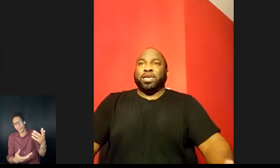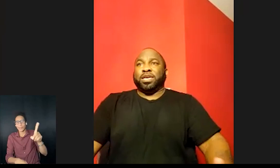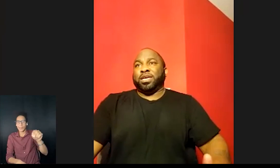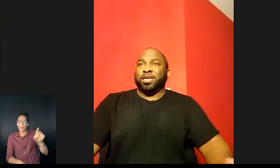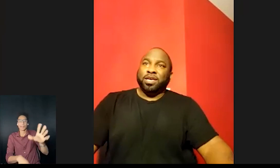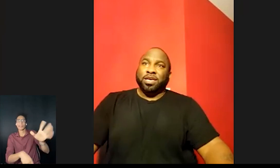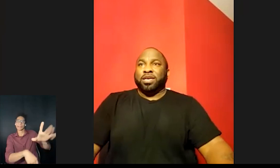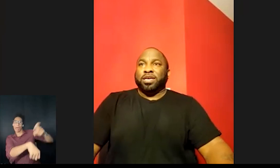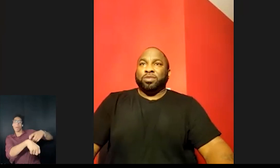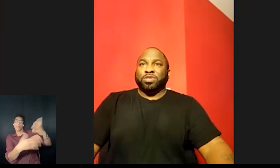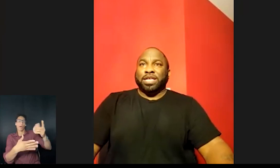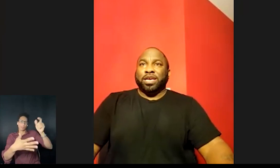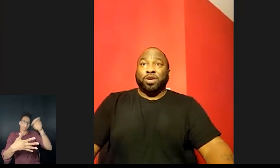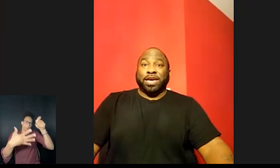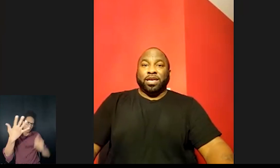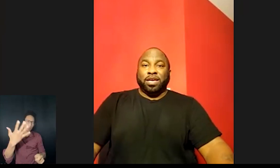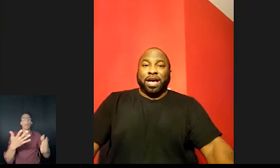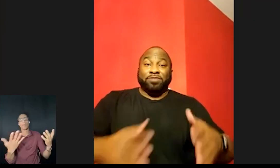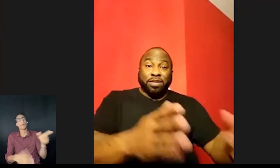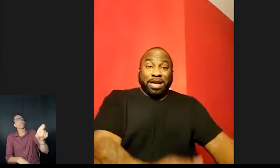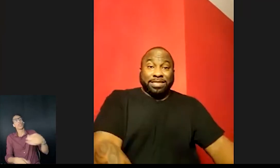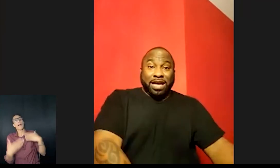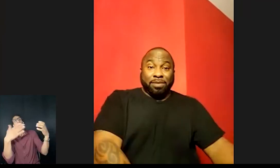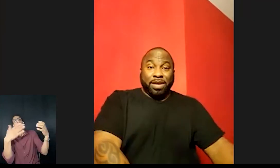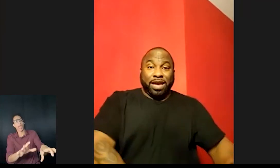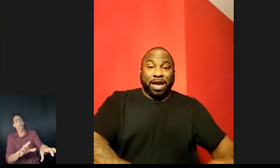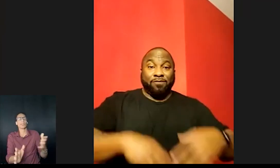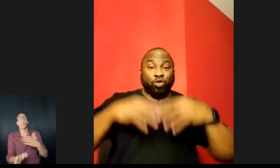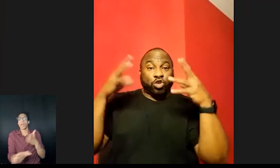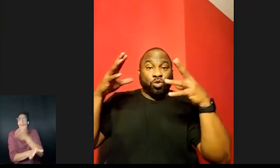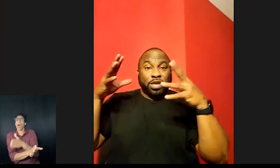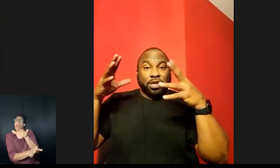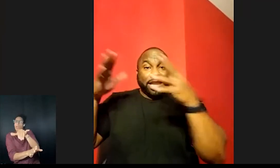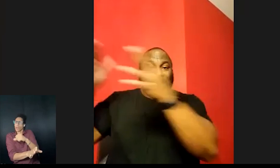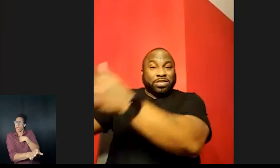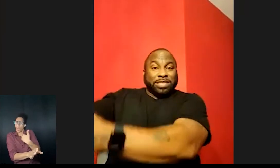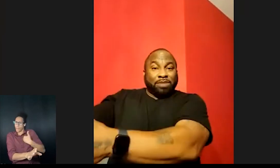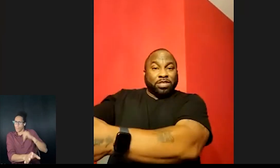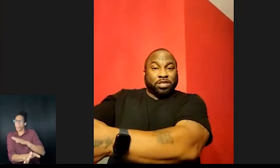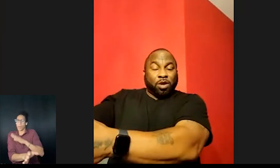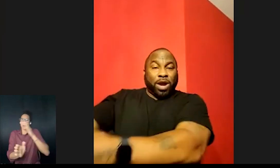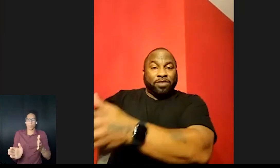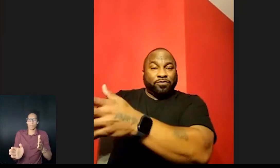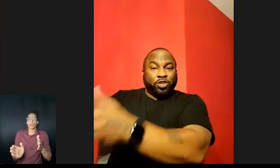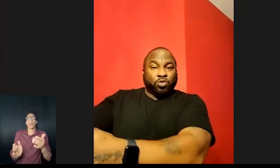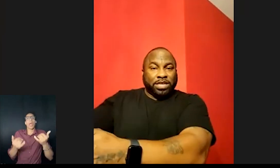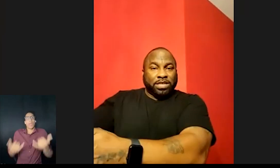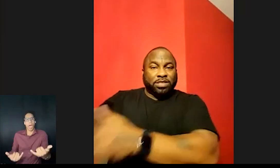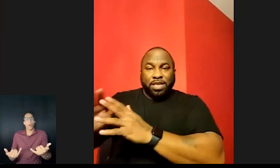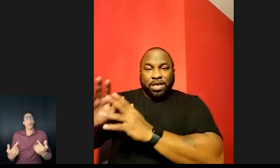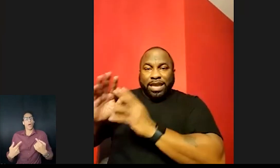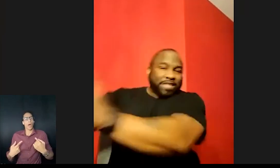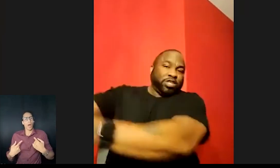like it was like, okay, I've done my time. I've also now established a wife, two